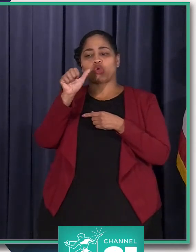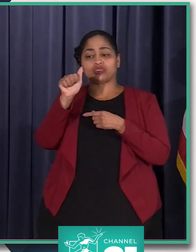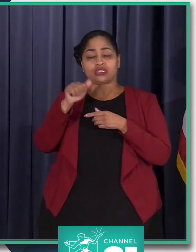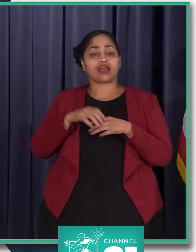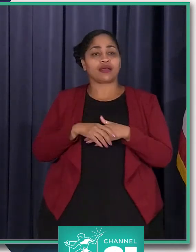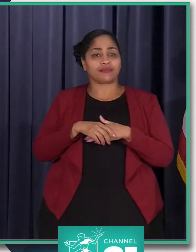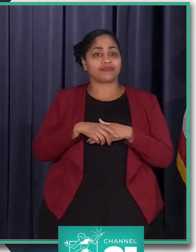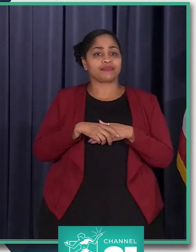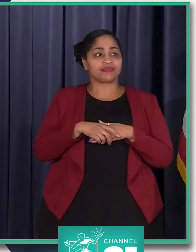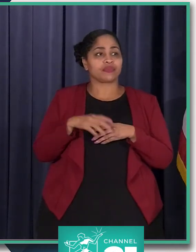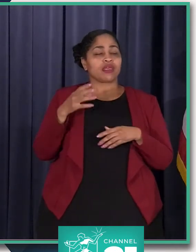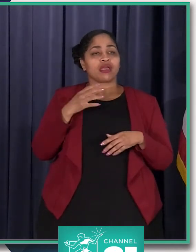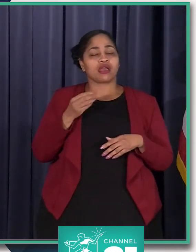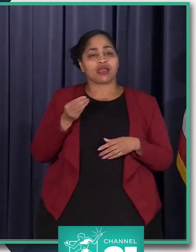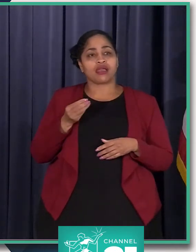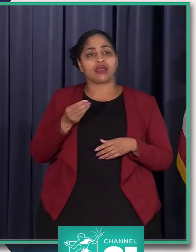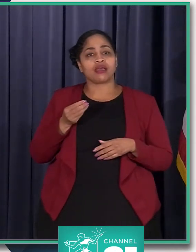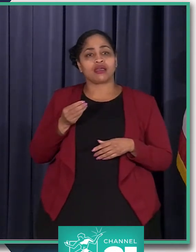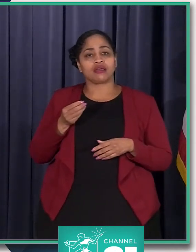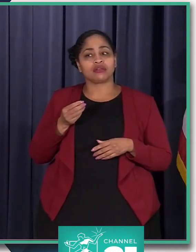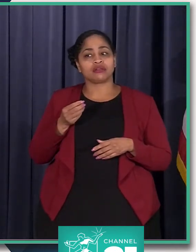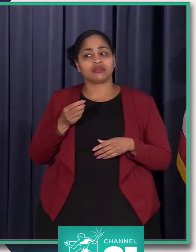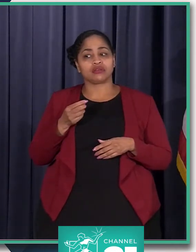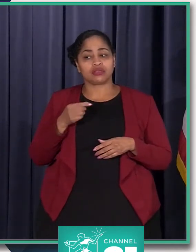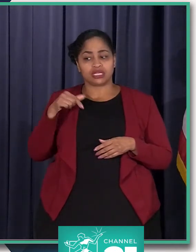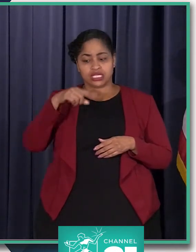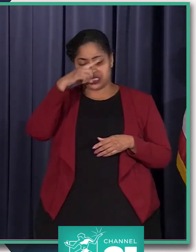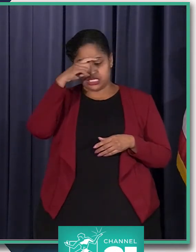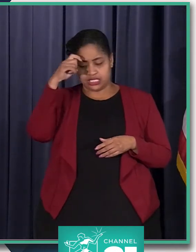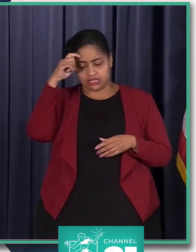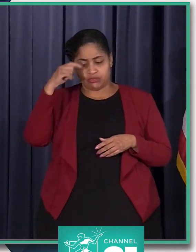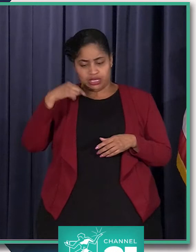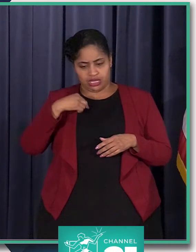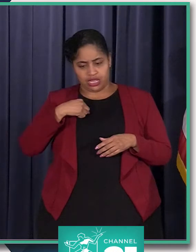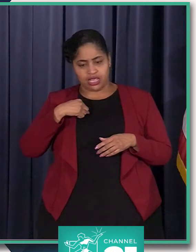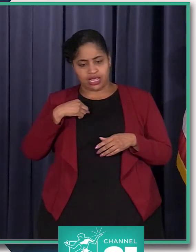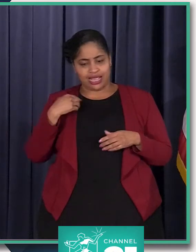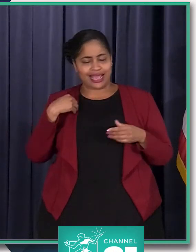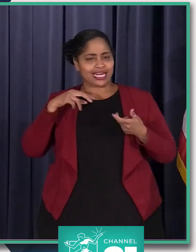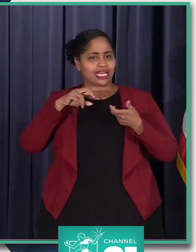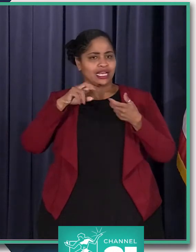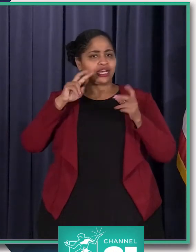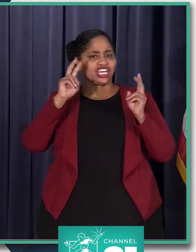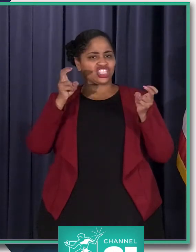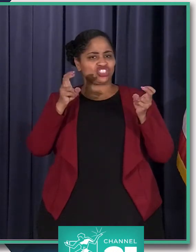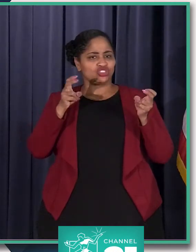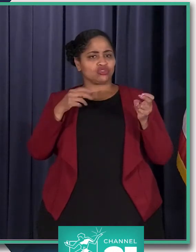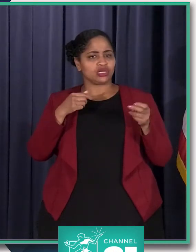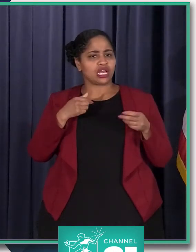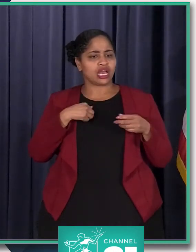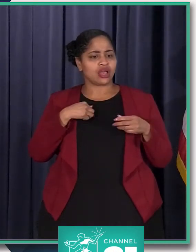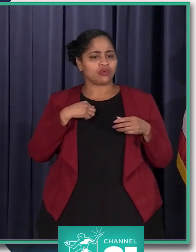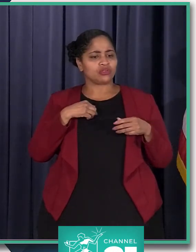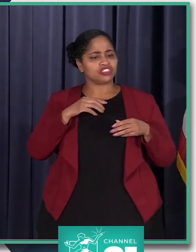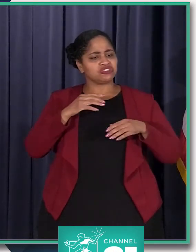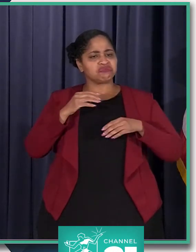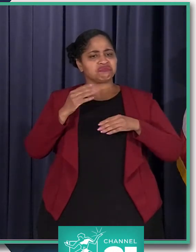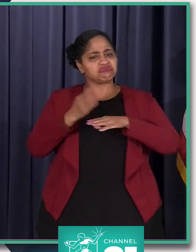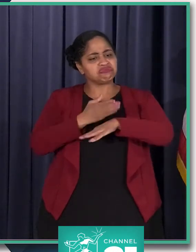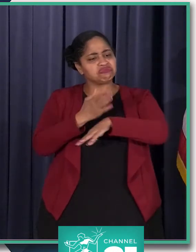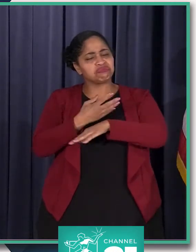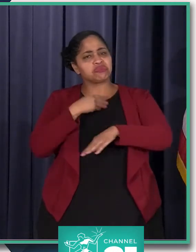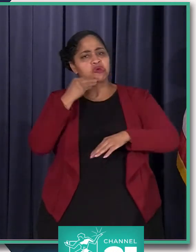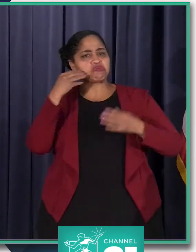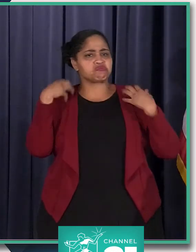And this summer, I encountered an issue where I was doing some landscaping at my